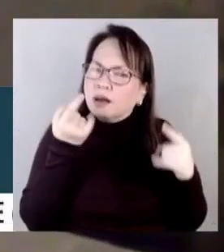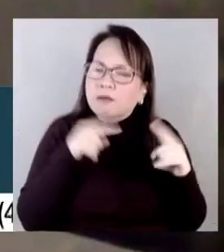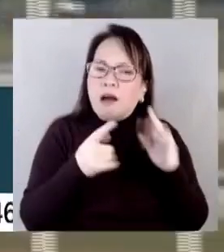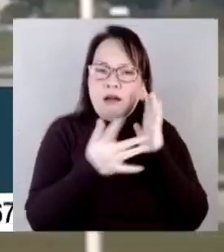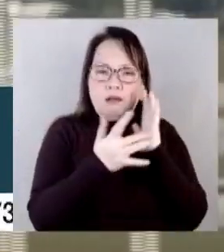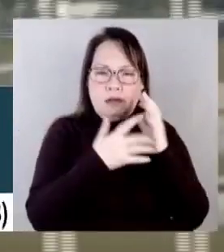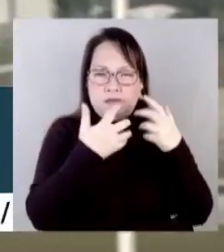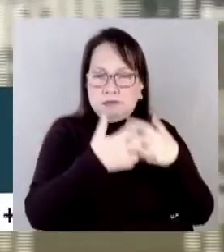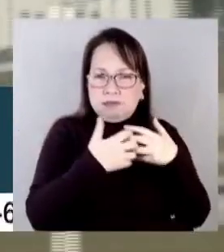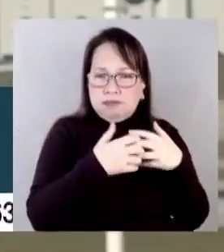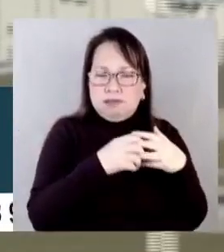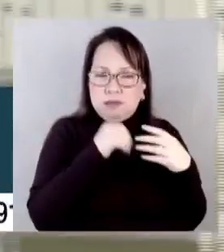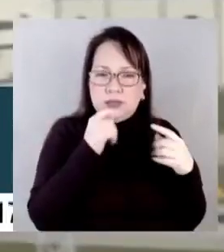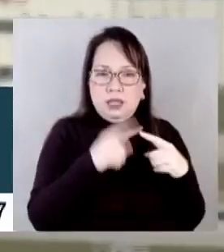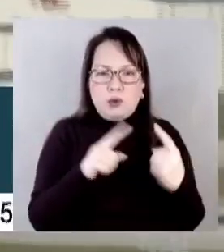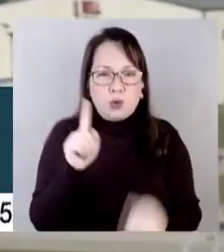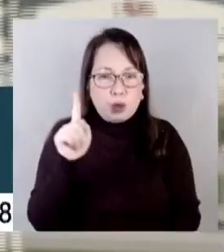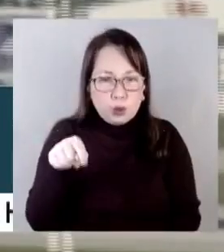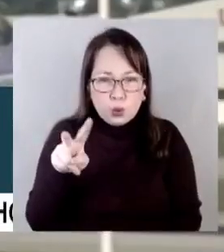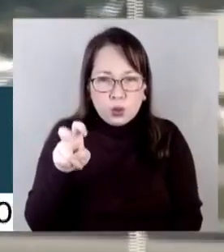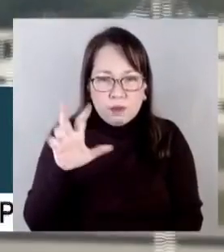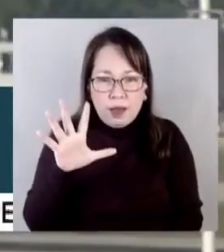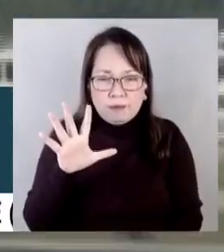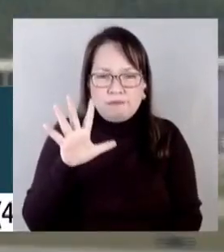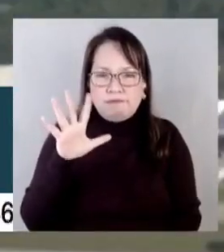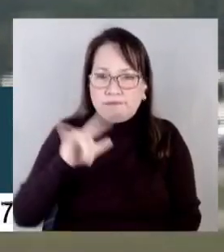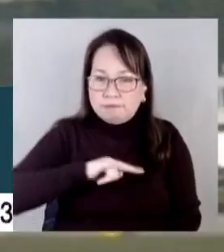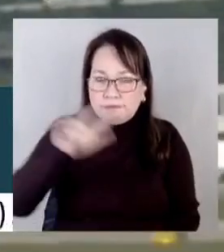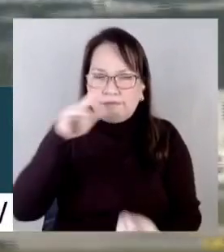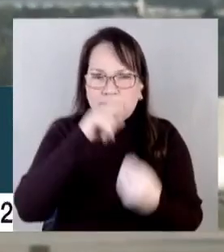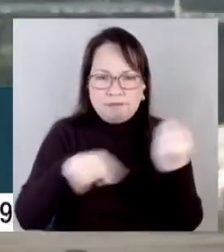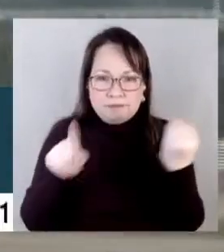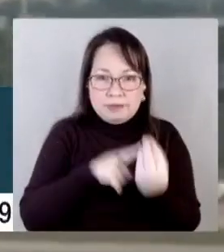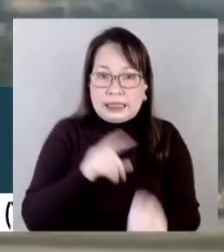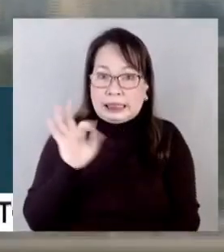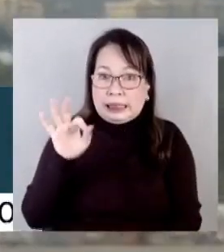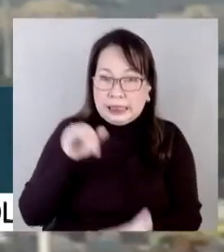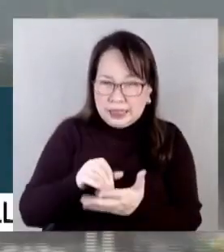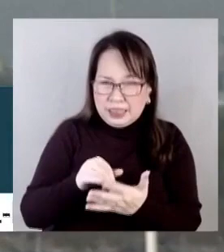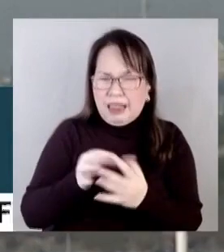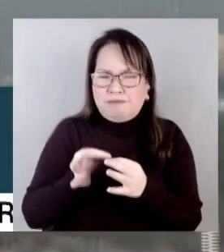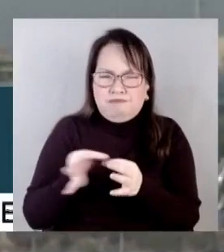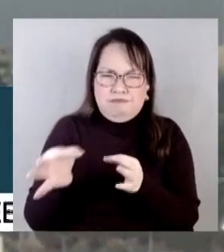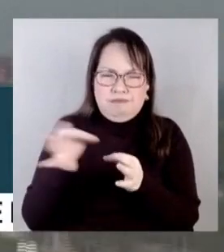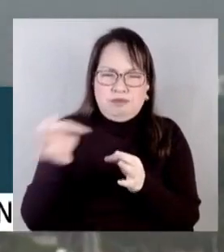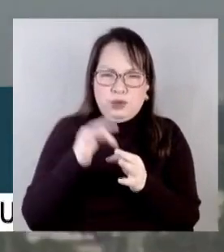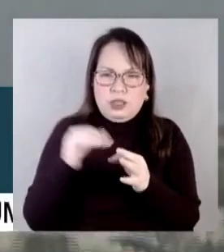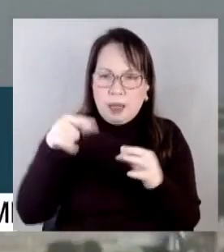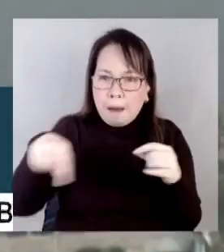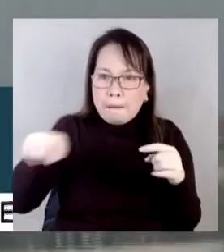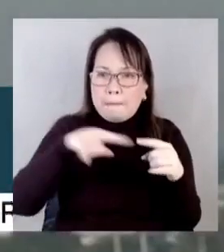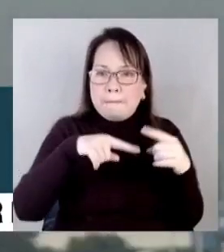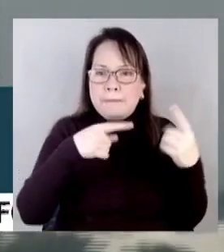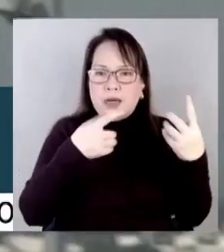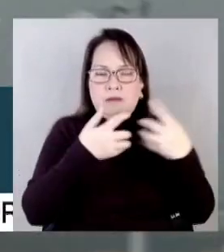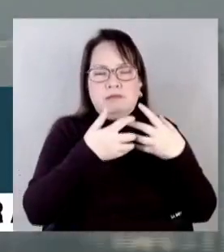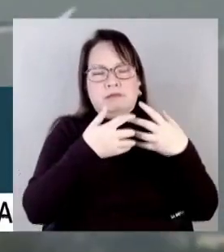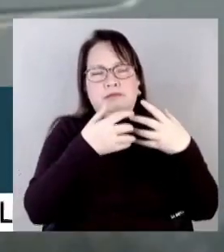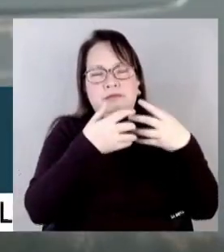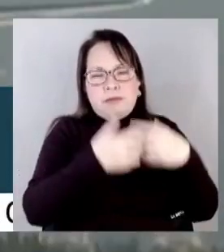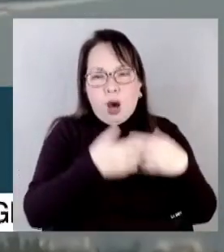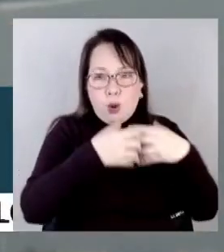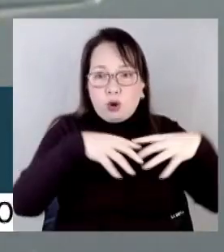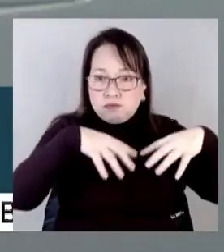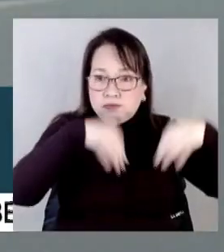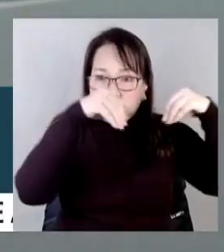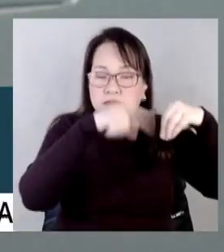than 1,200 flights were canceled and more than 9,000 delayed because of a Federal Aviation Administration system outage early Wednesday